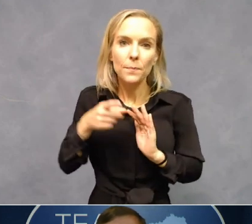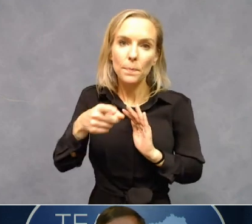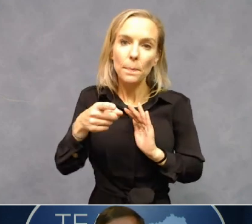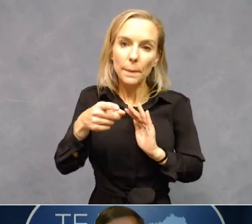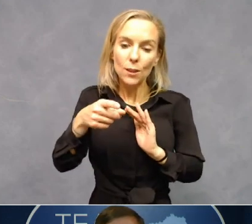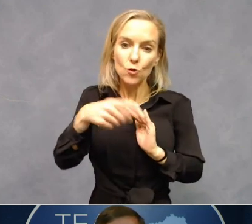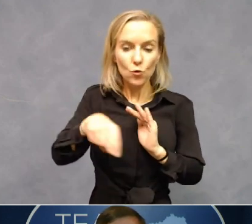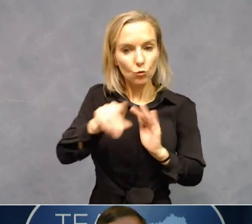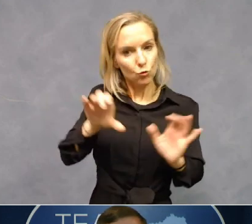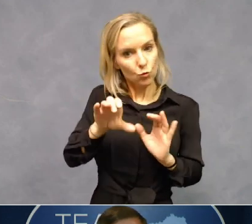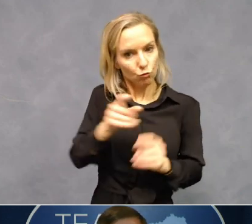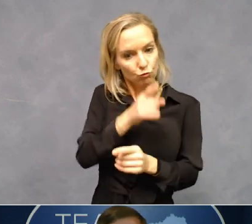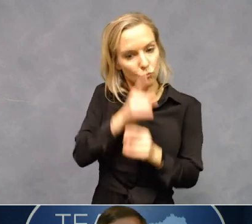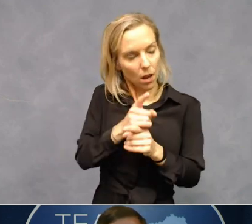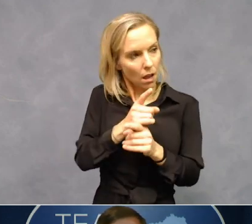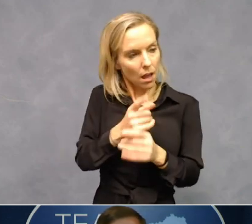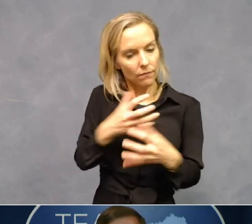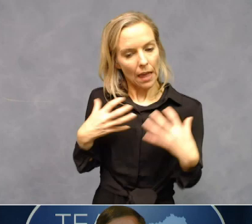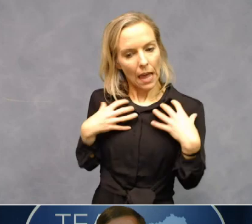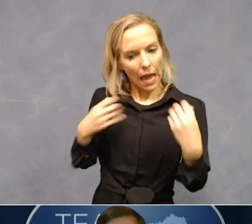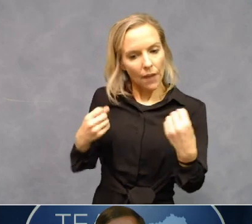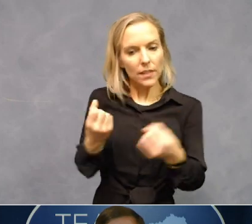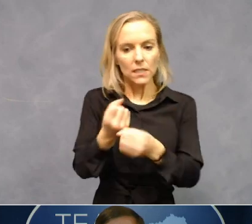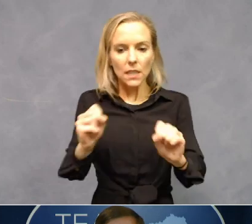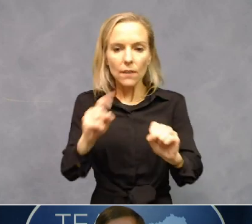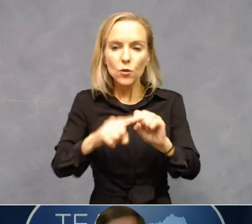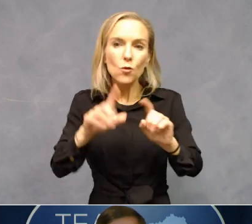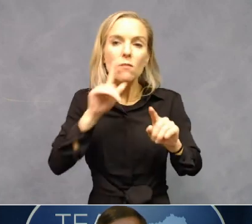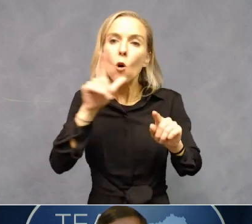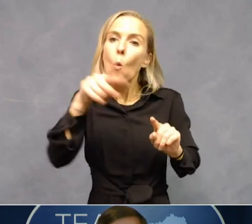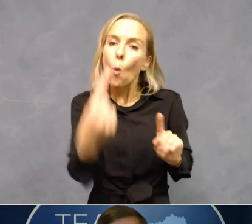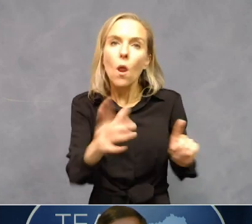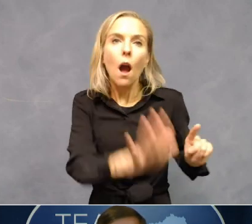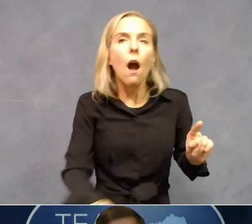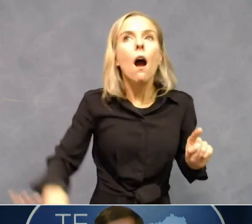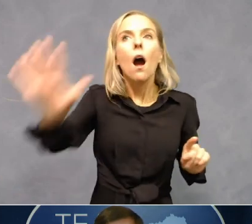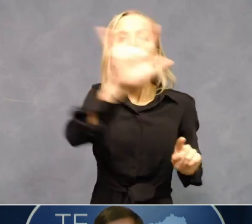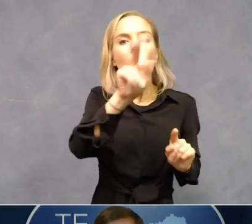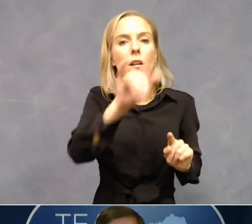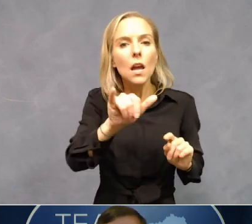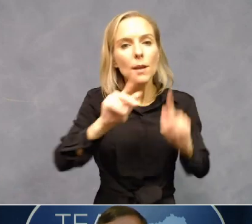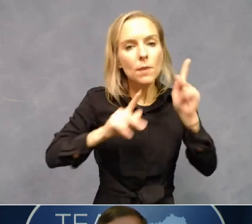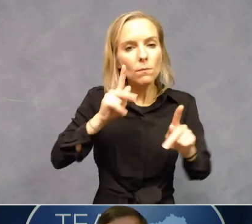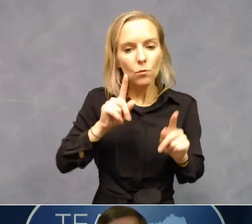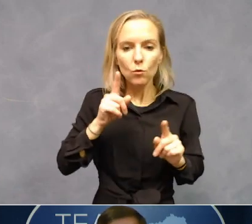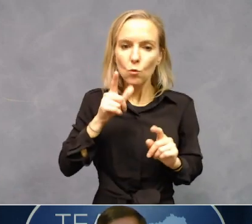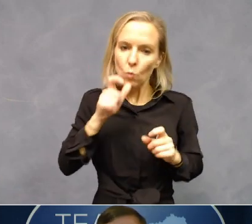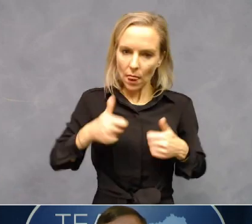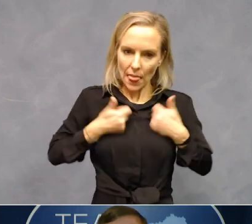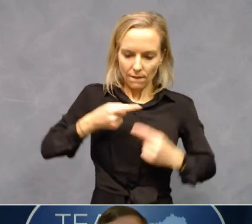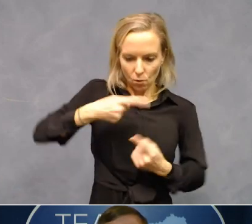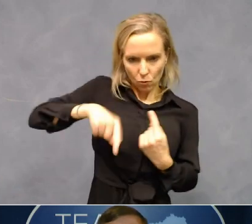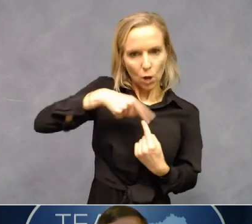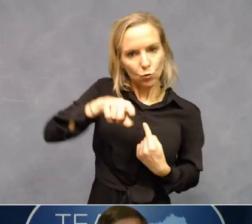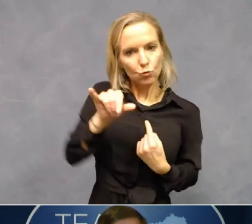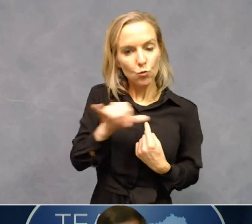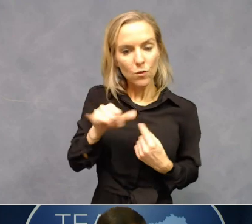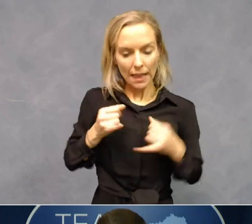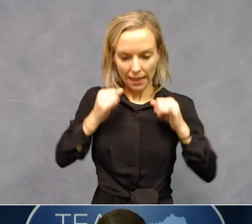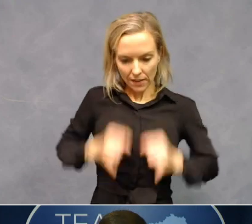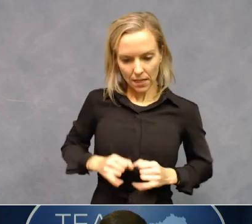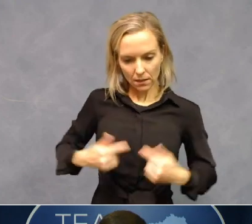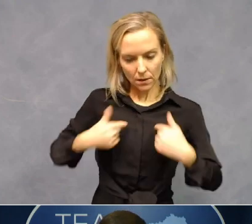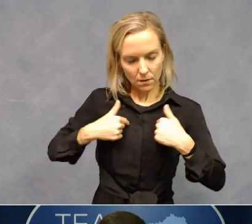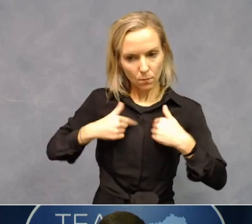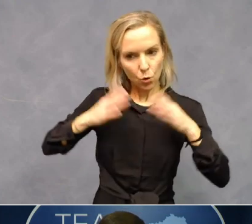and safety not just to the broader Commonwealth, but to those who live directly around you. And remember, as an individual, if you follow those recommendations,